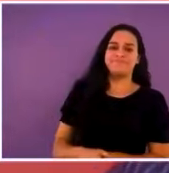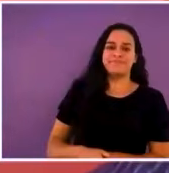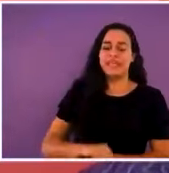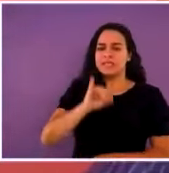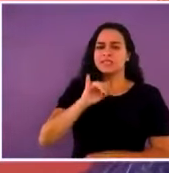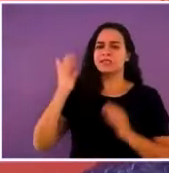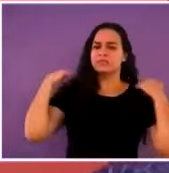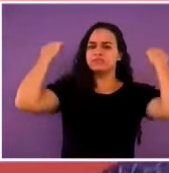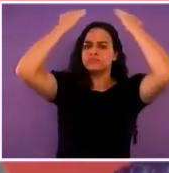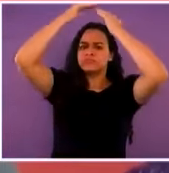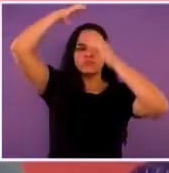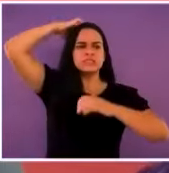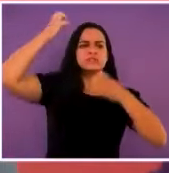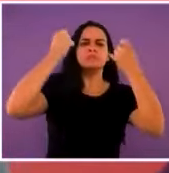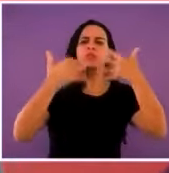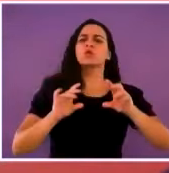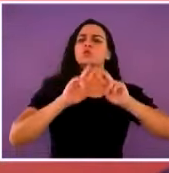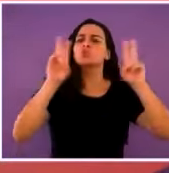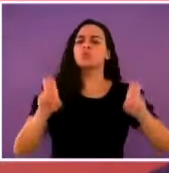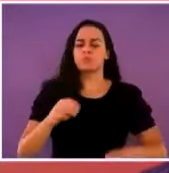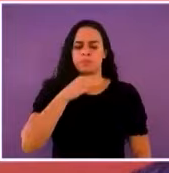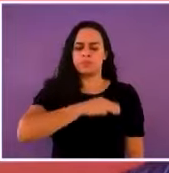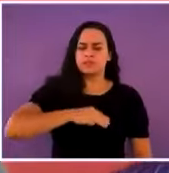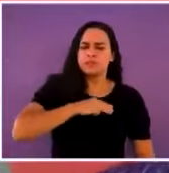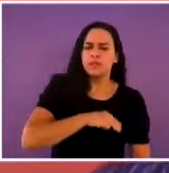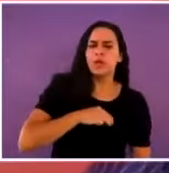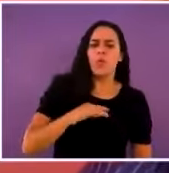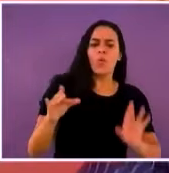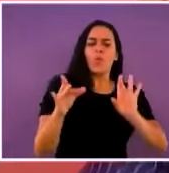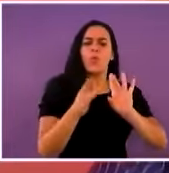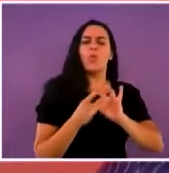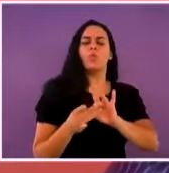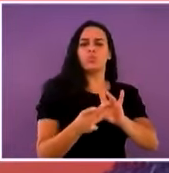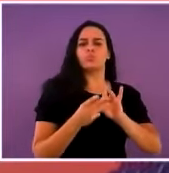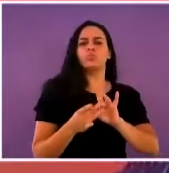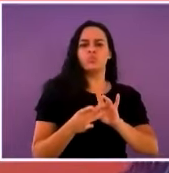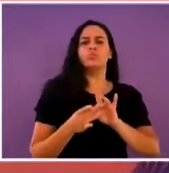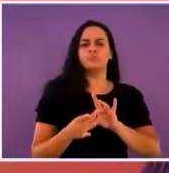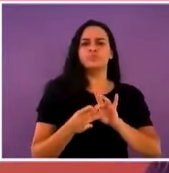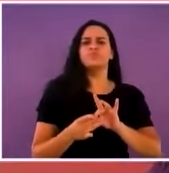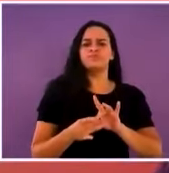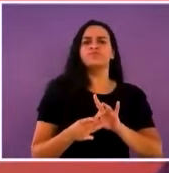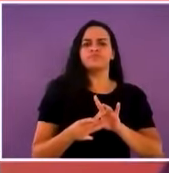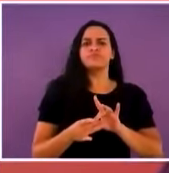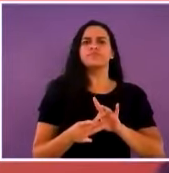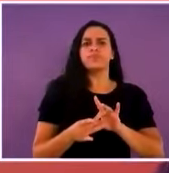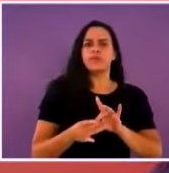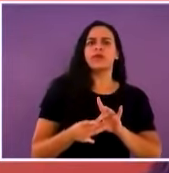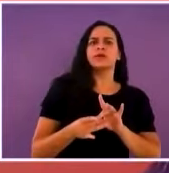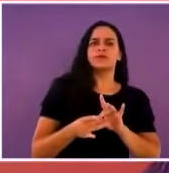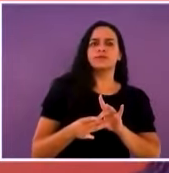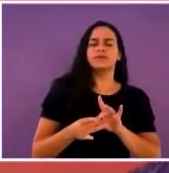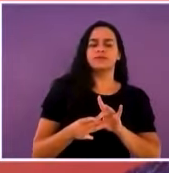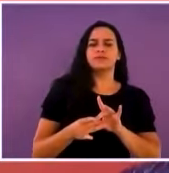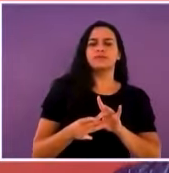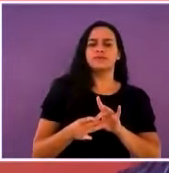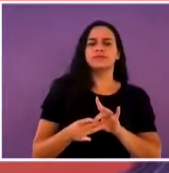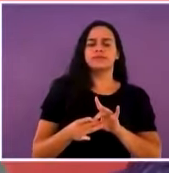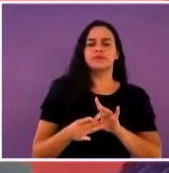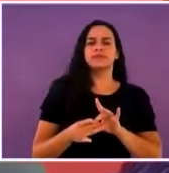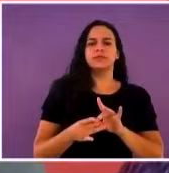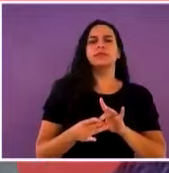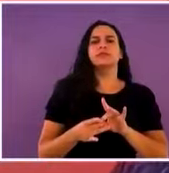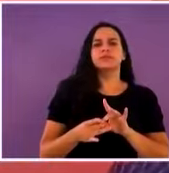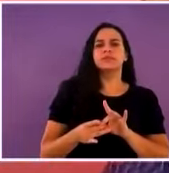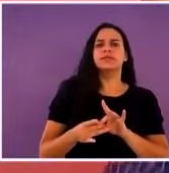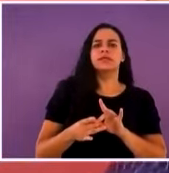about mission. Quando ele fala sobre missões. When he talks about the church needing to rediscover its missionary task. Quando